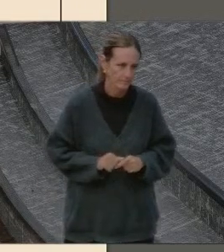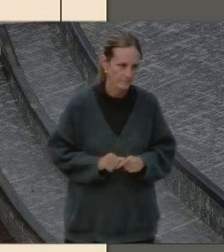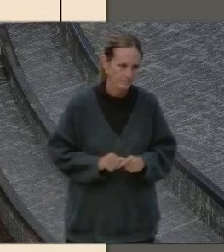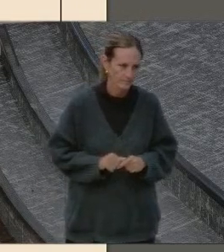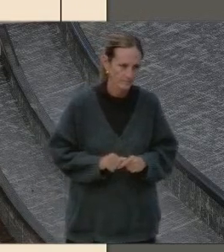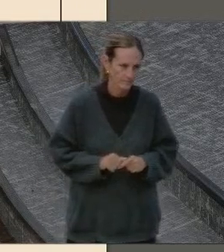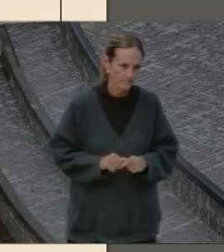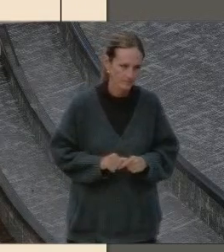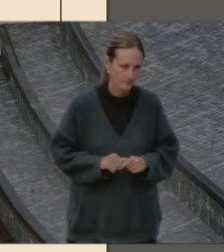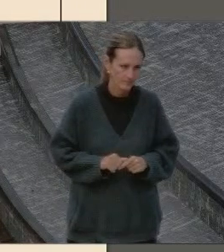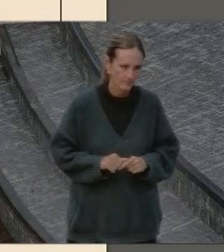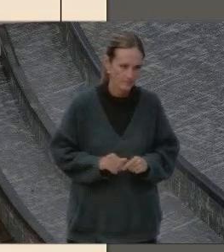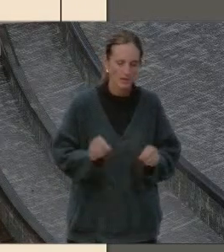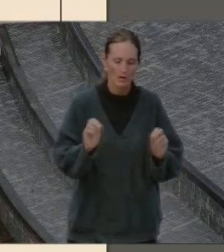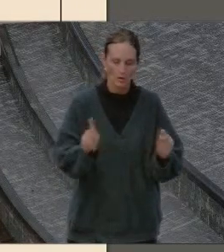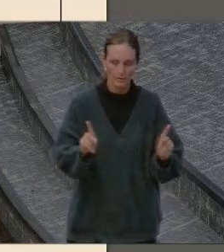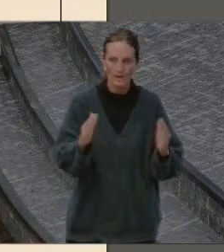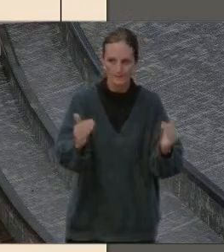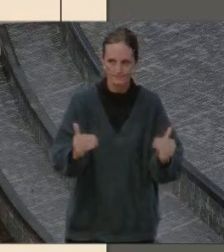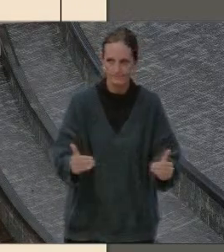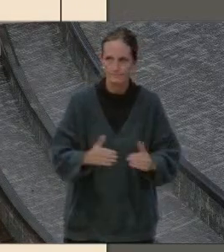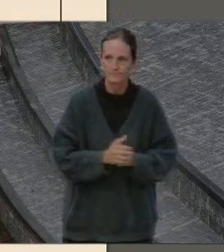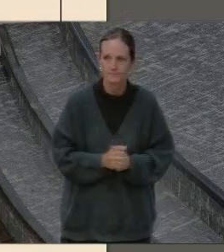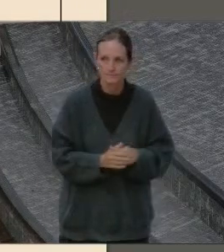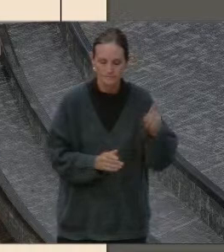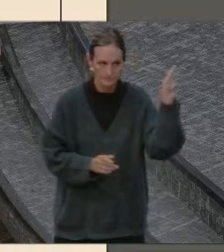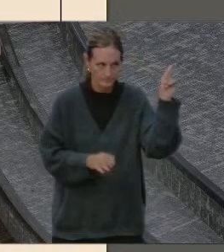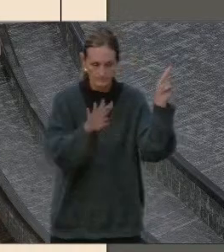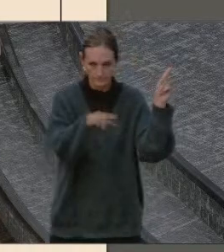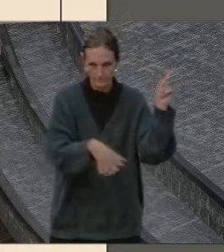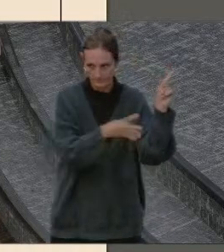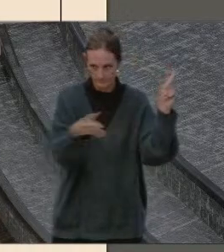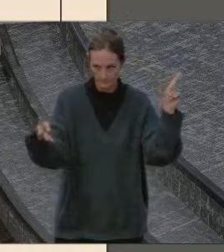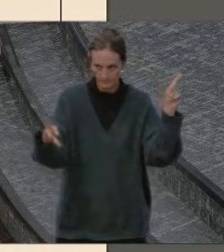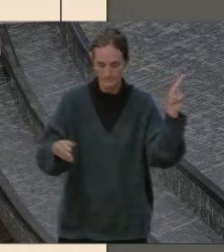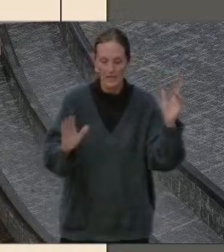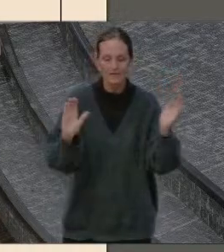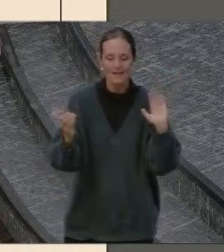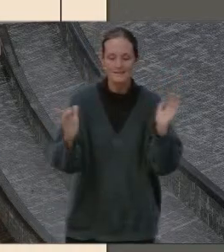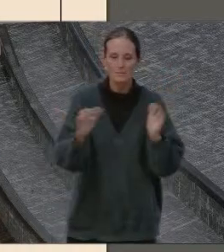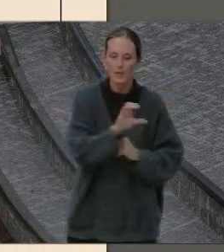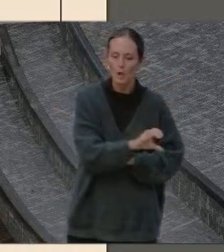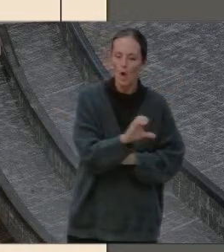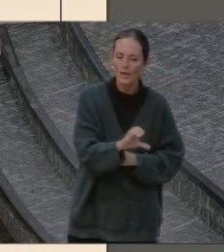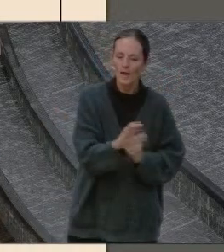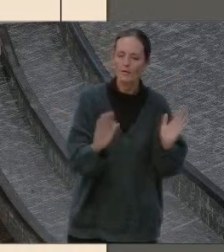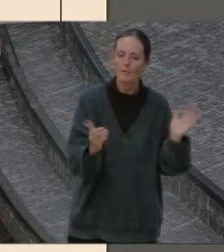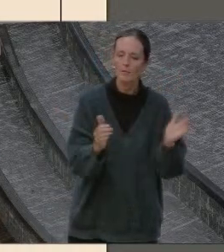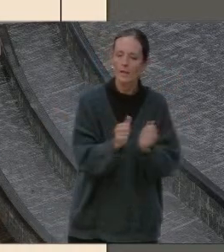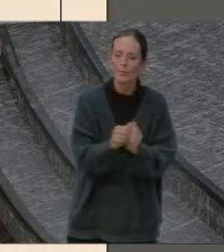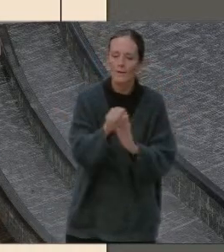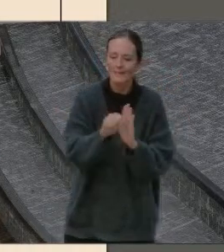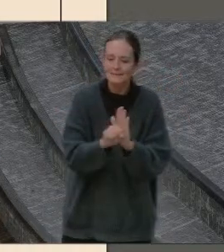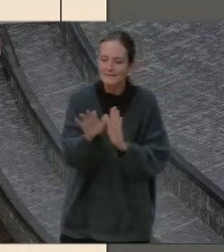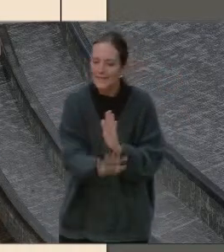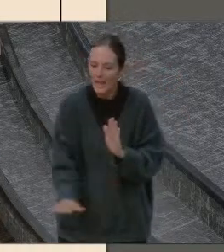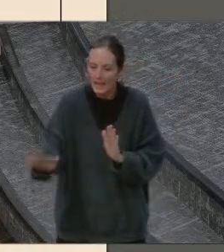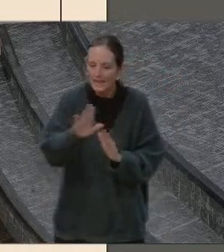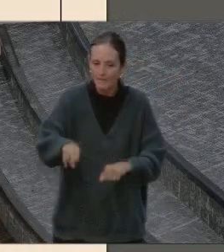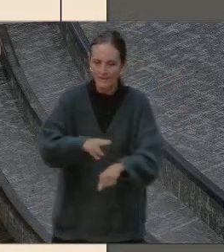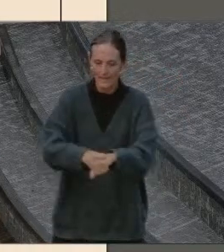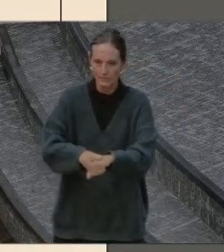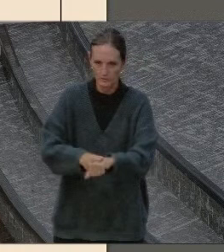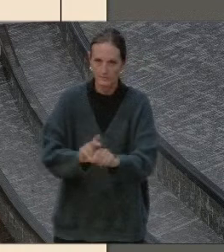All right, so let's start with putting Clark County within the state and national school discipline